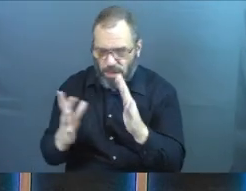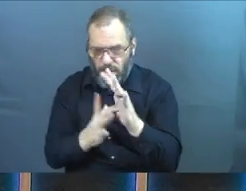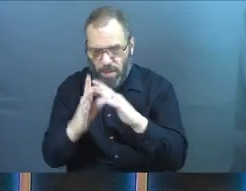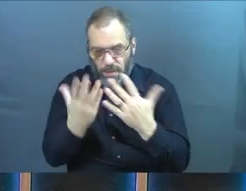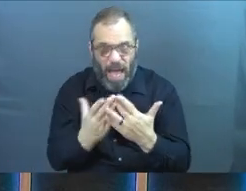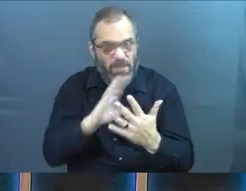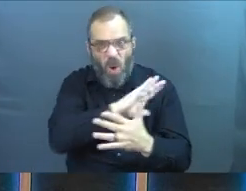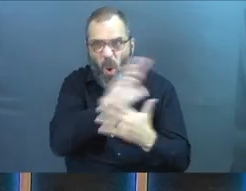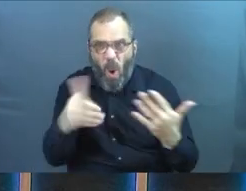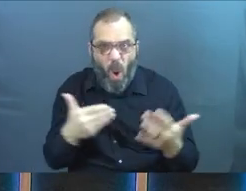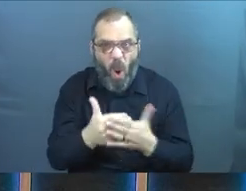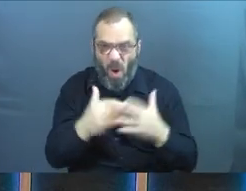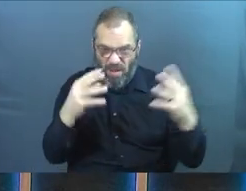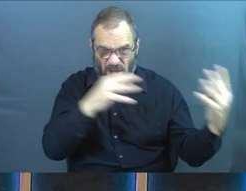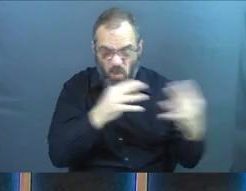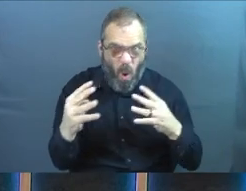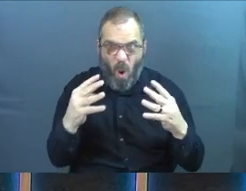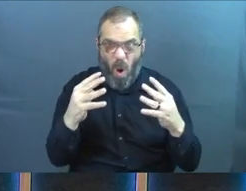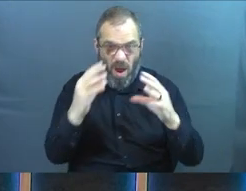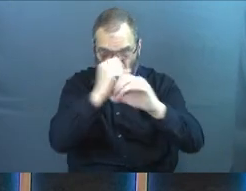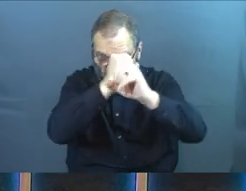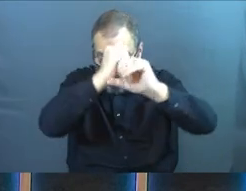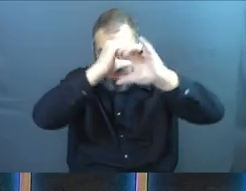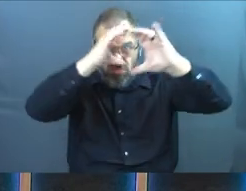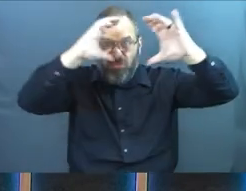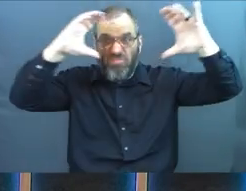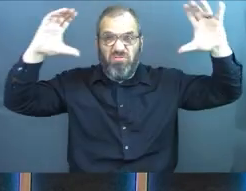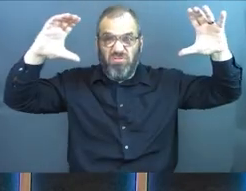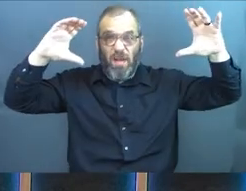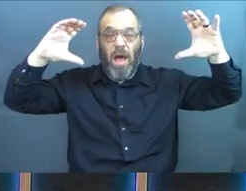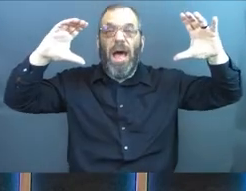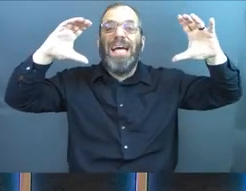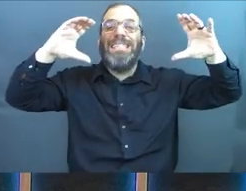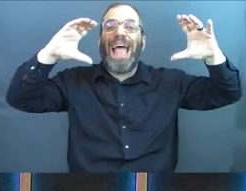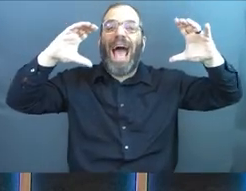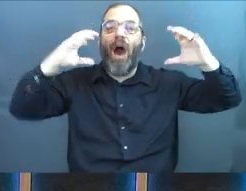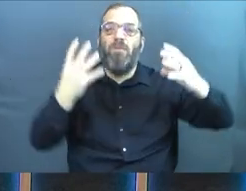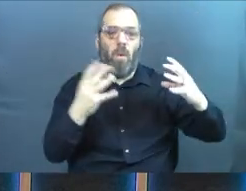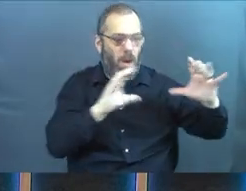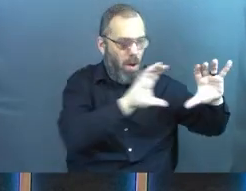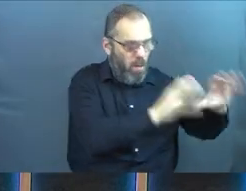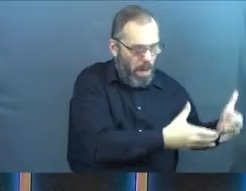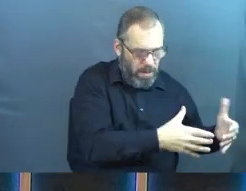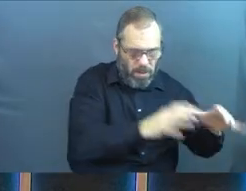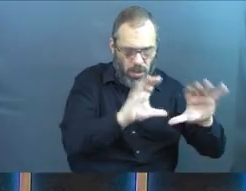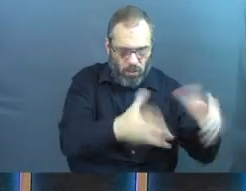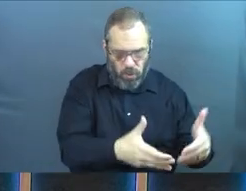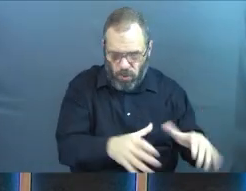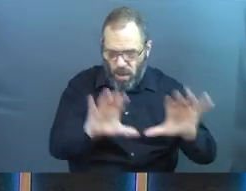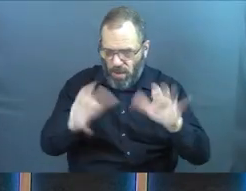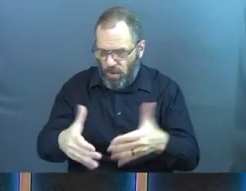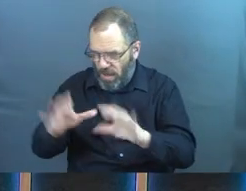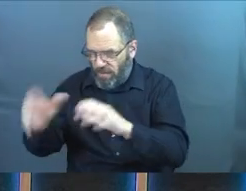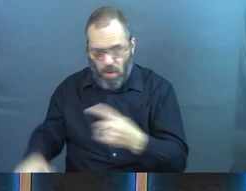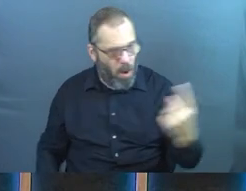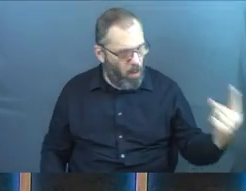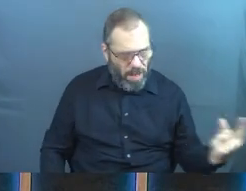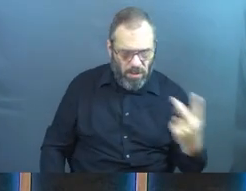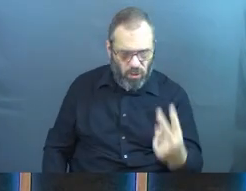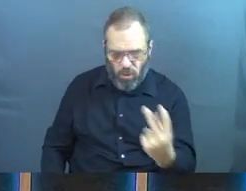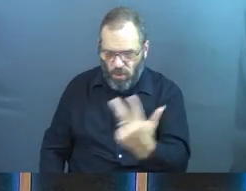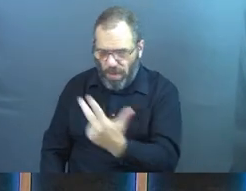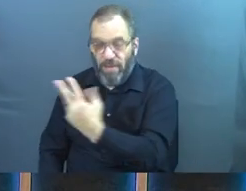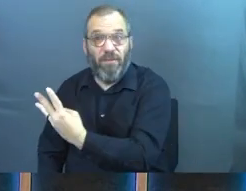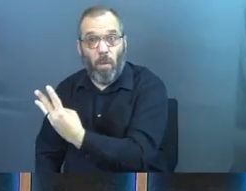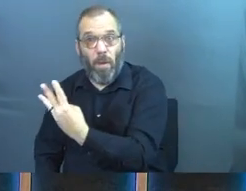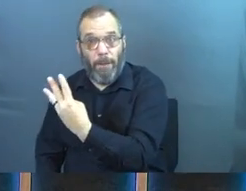at in the whole big story of that war, I'm going to break the war into four acts, just like a play. Act 1, 2, 3, and